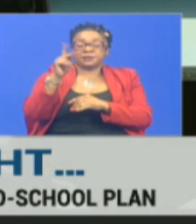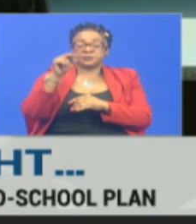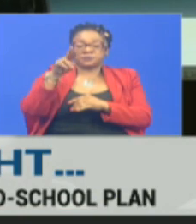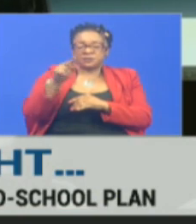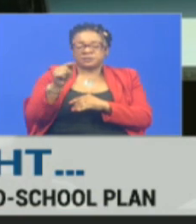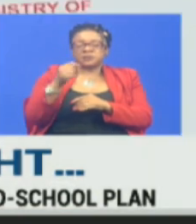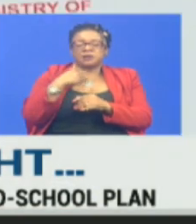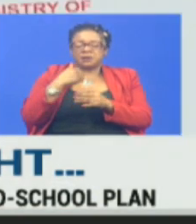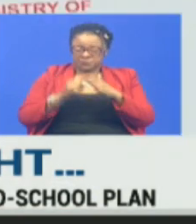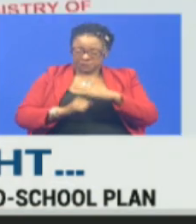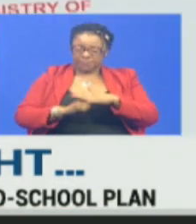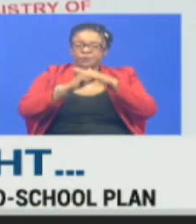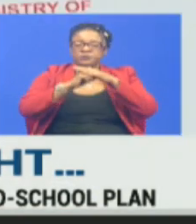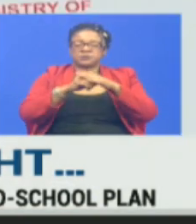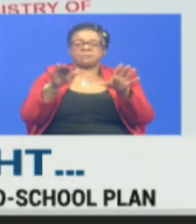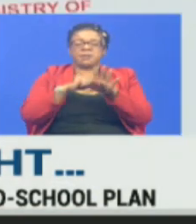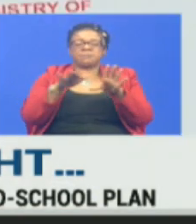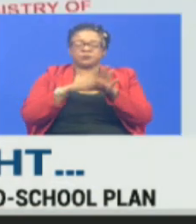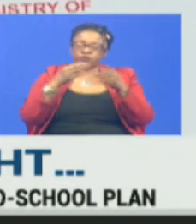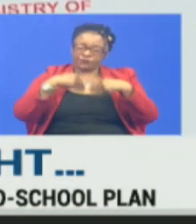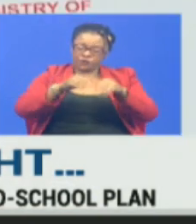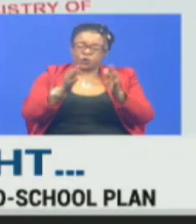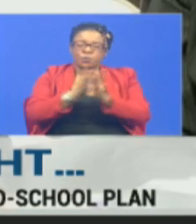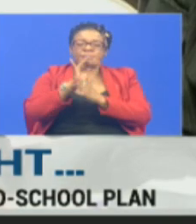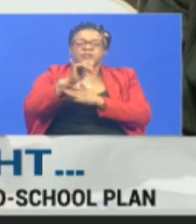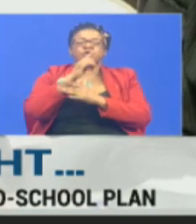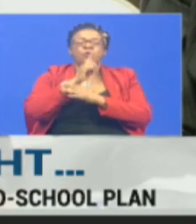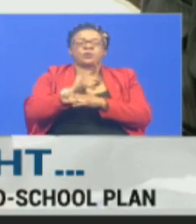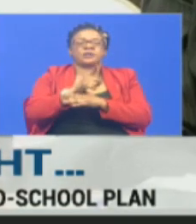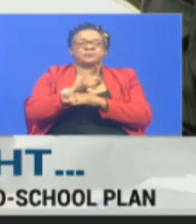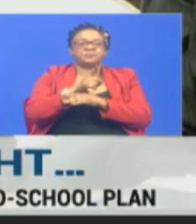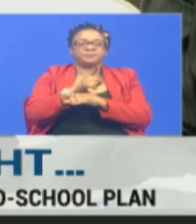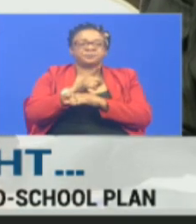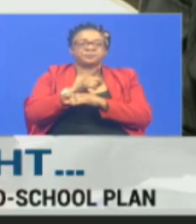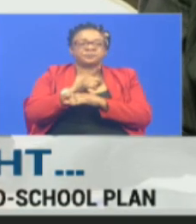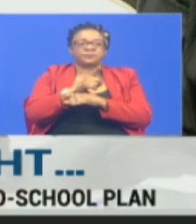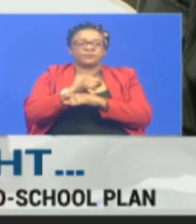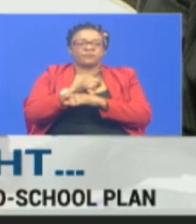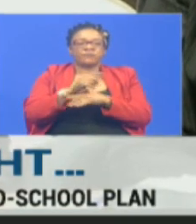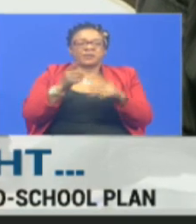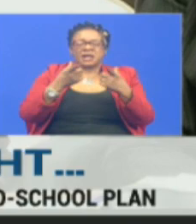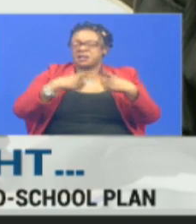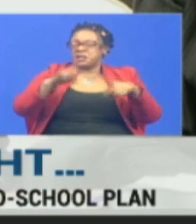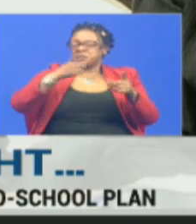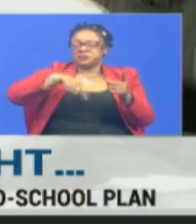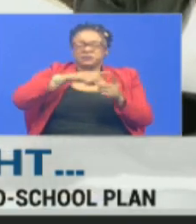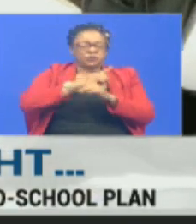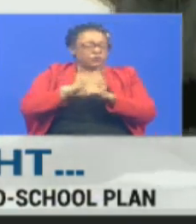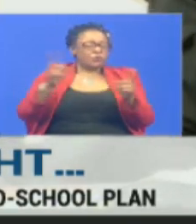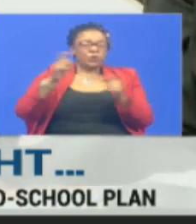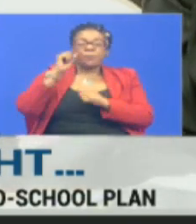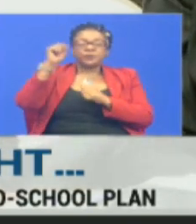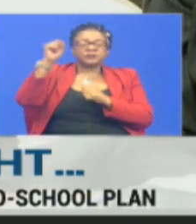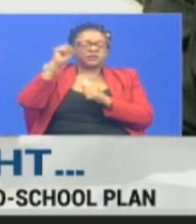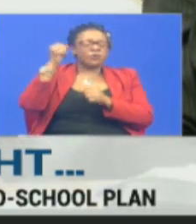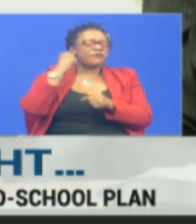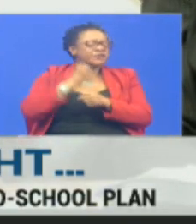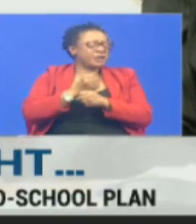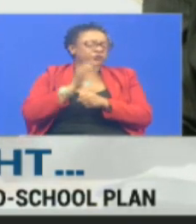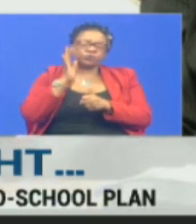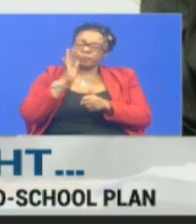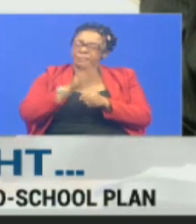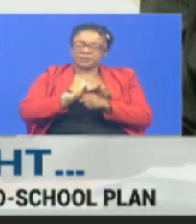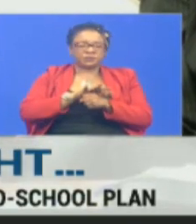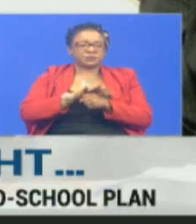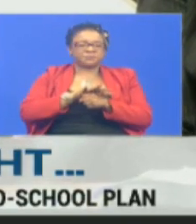rallying its members to comply with the directive. Let us not politicize, and I think we've done too much.